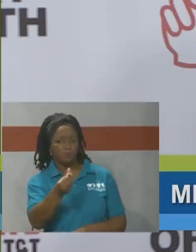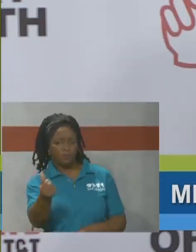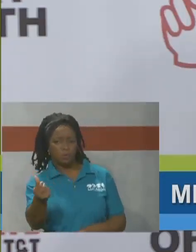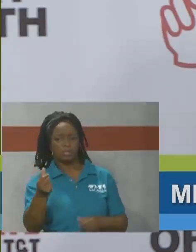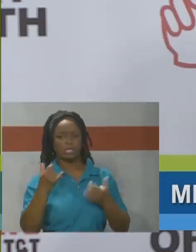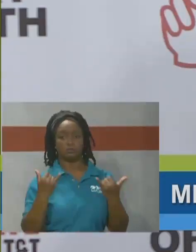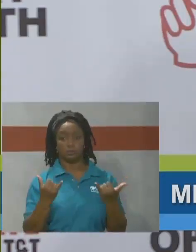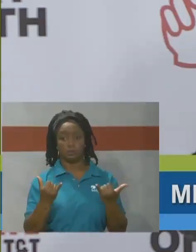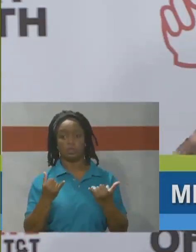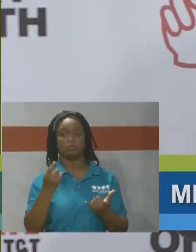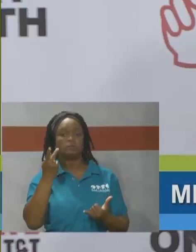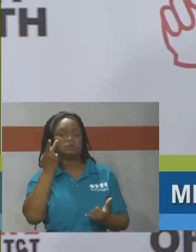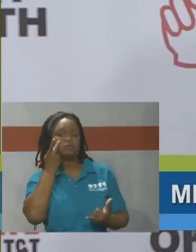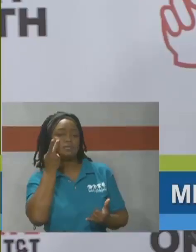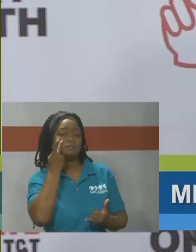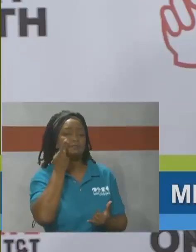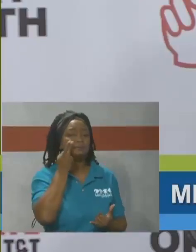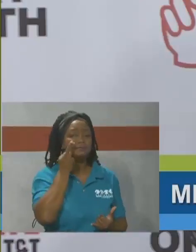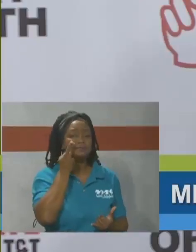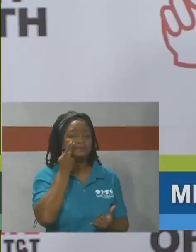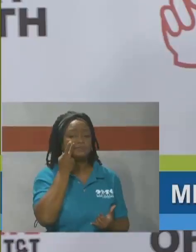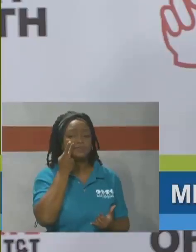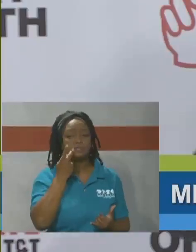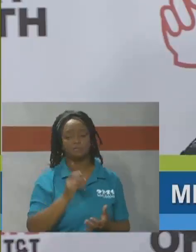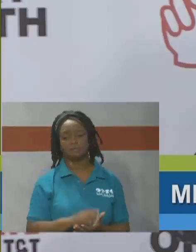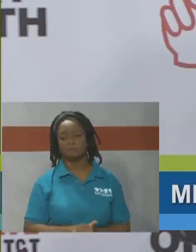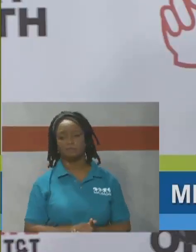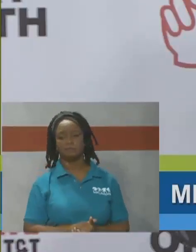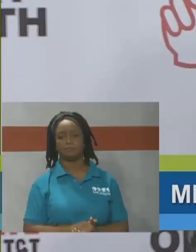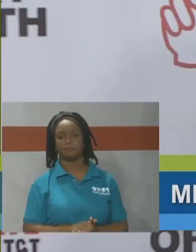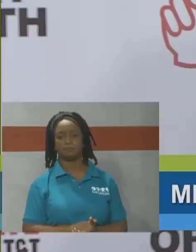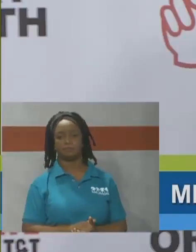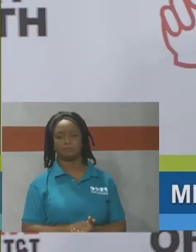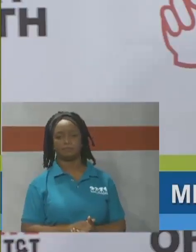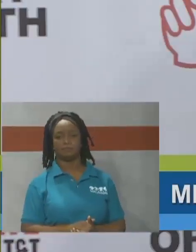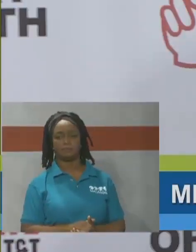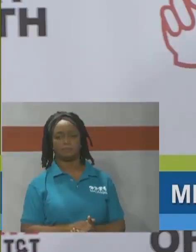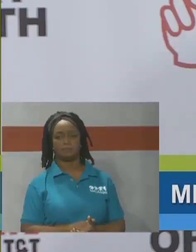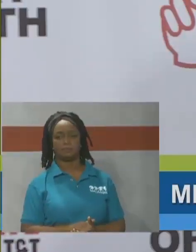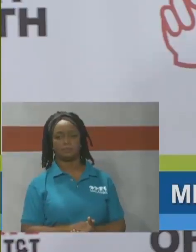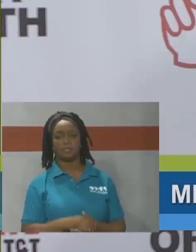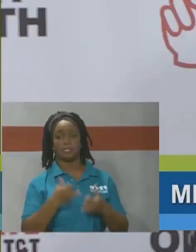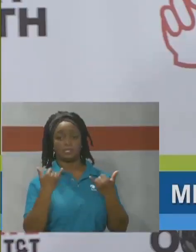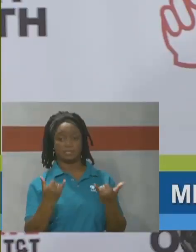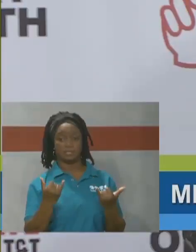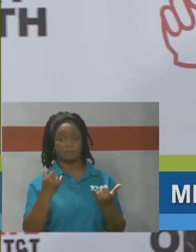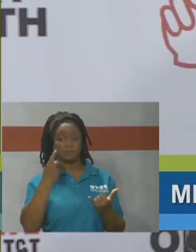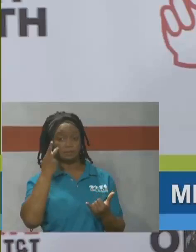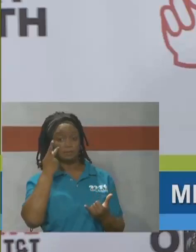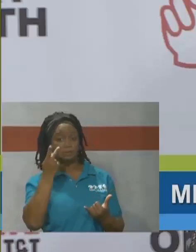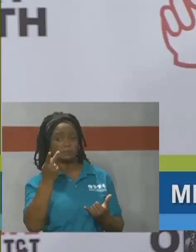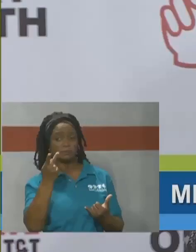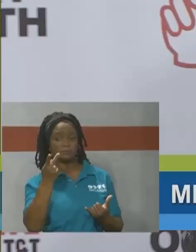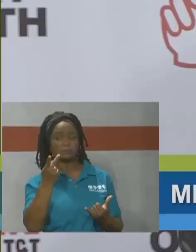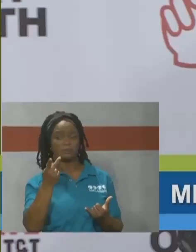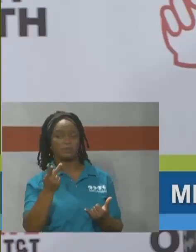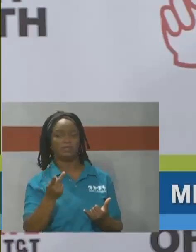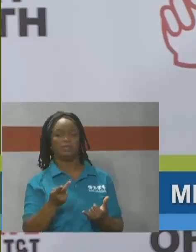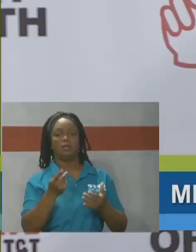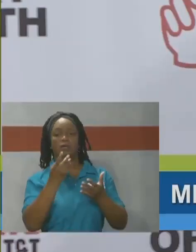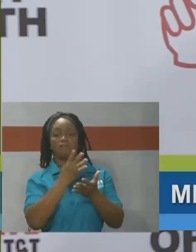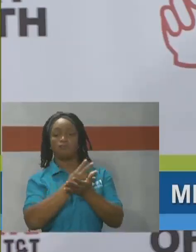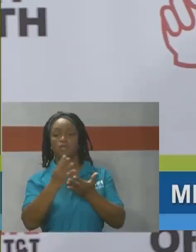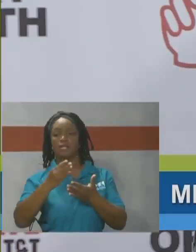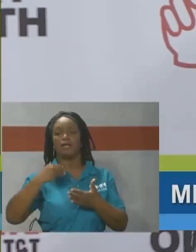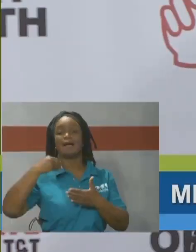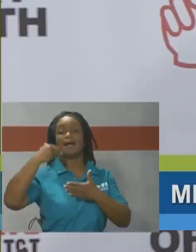clear trend. So we had it really in between last year, but now we're seeing a clear trend. Right, 4 weeks afterwards, it's